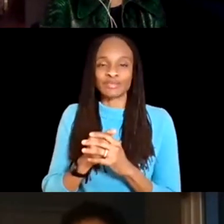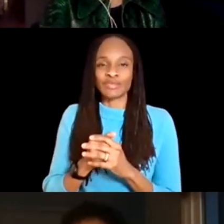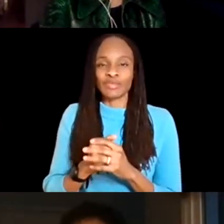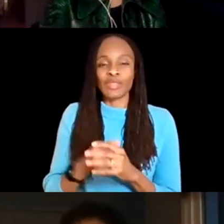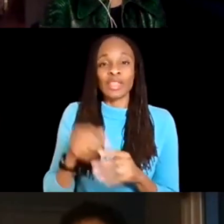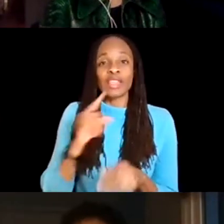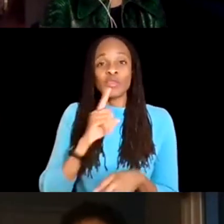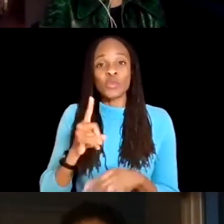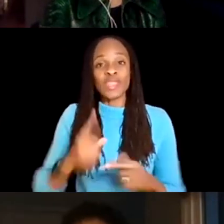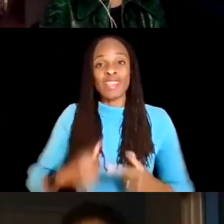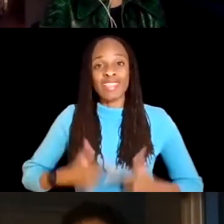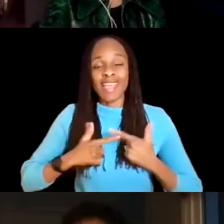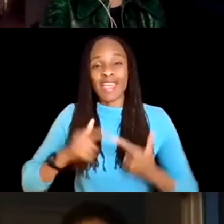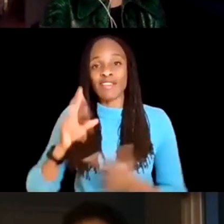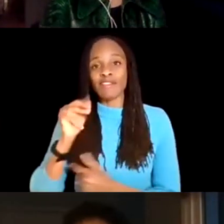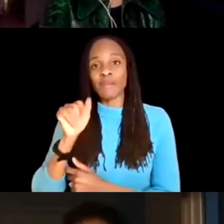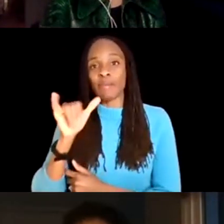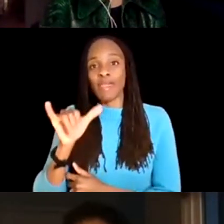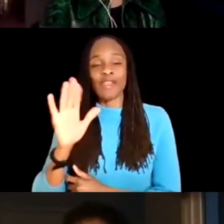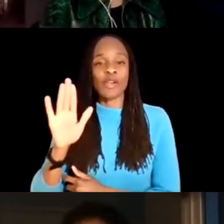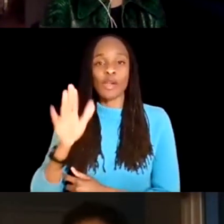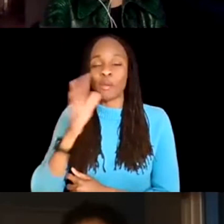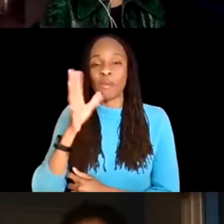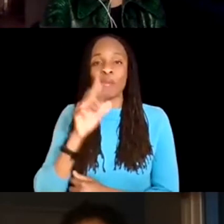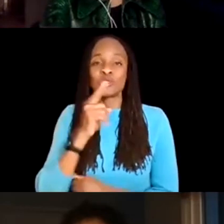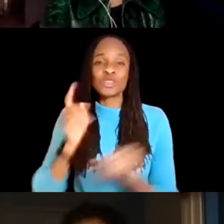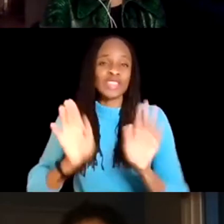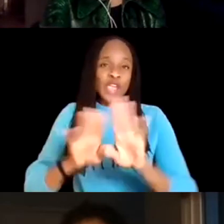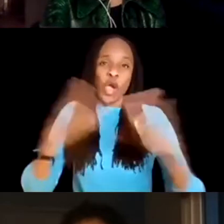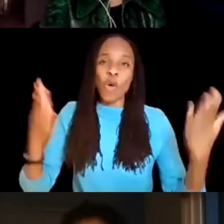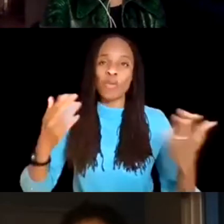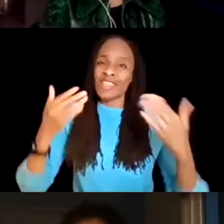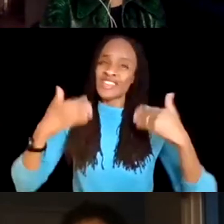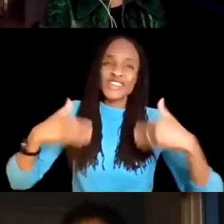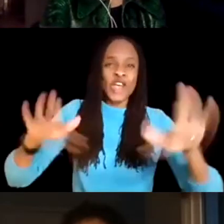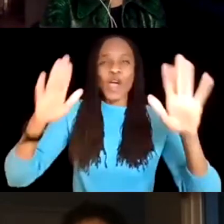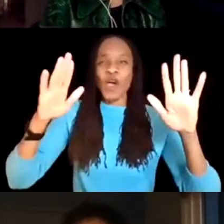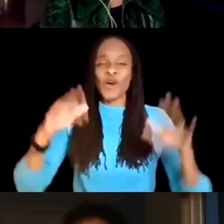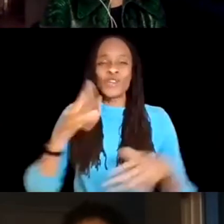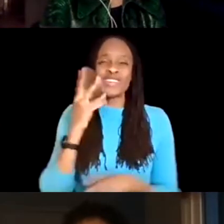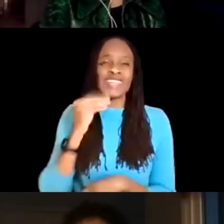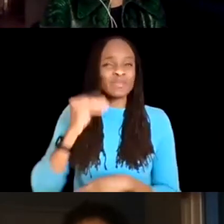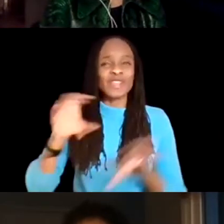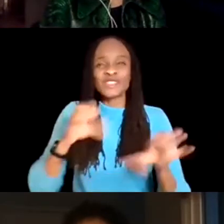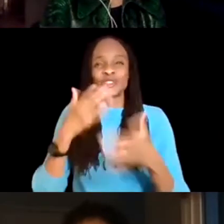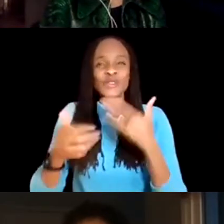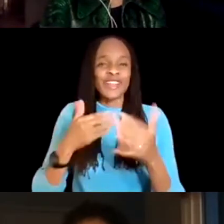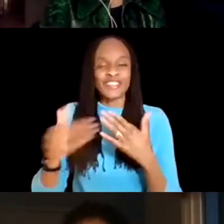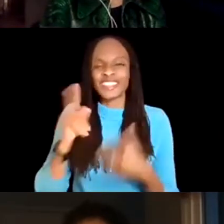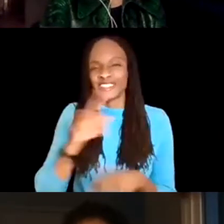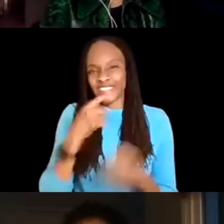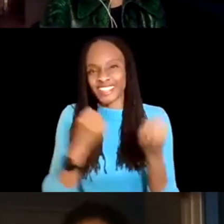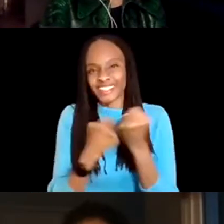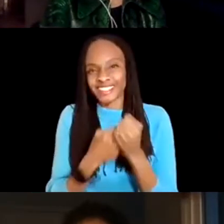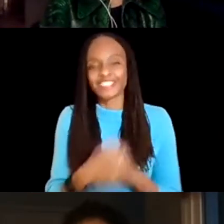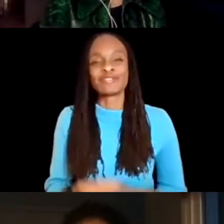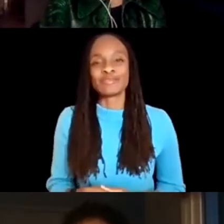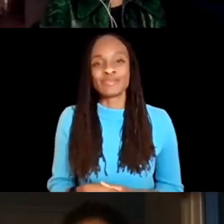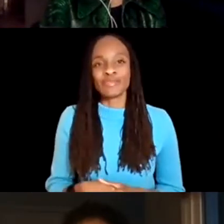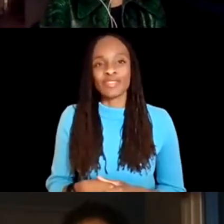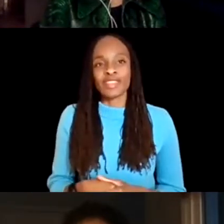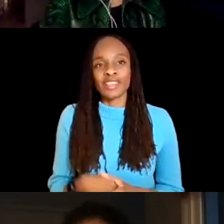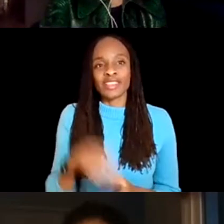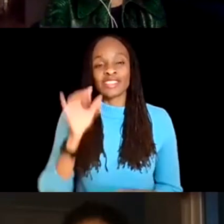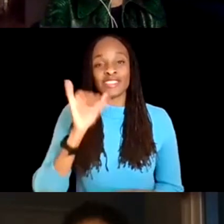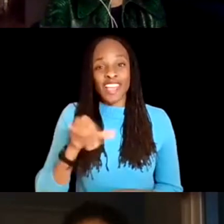mom is very open. She's like, go experience, do whatever. Oh, that's great. You know, she's very shy. But so it was